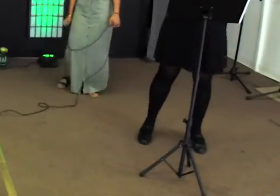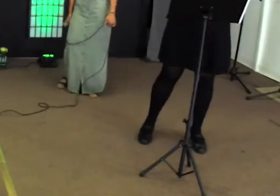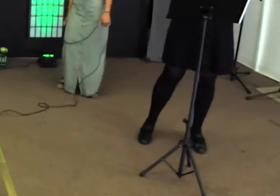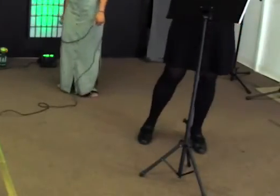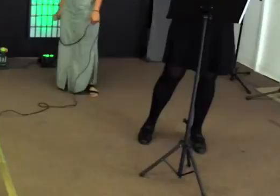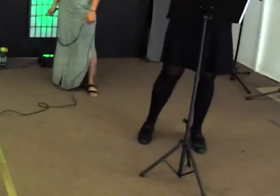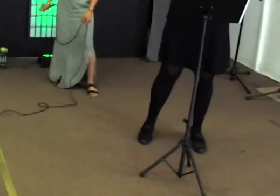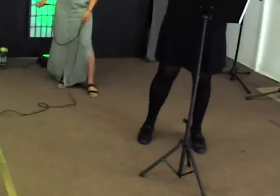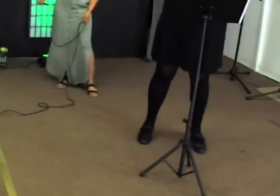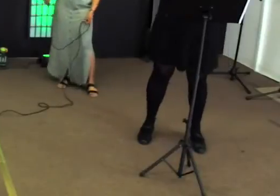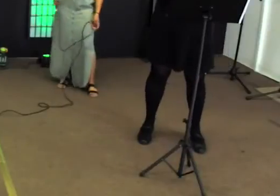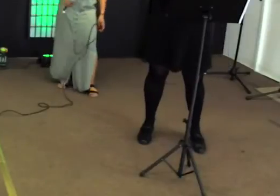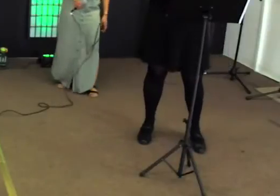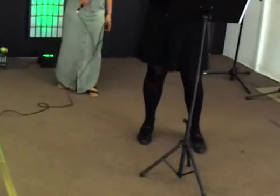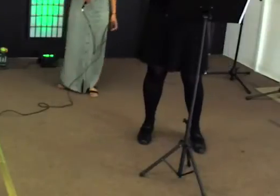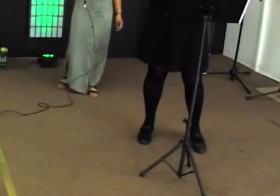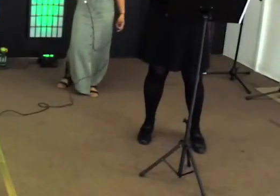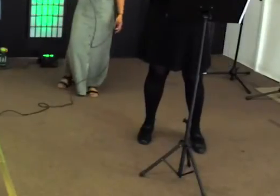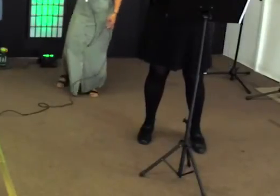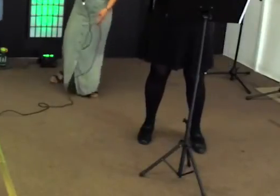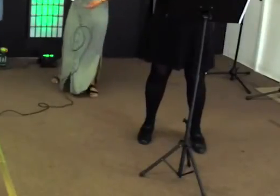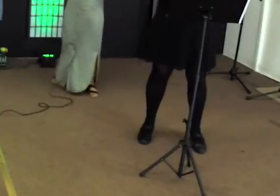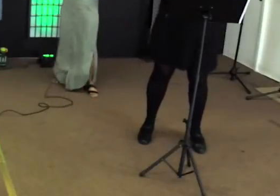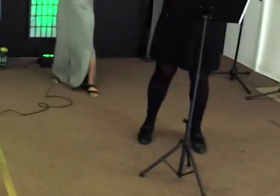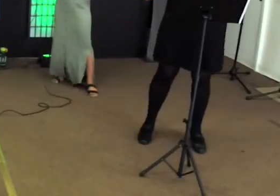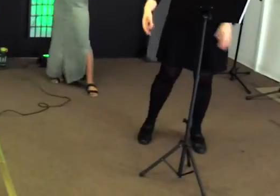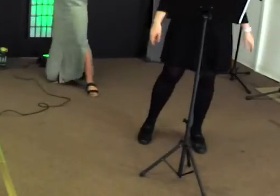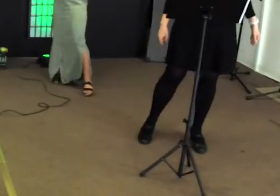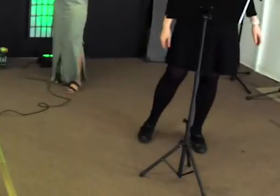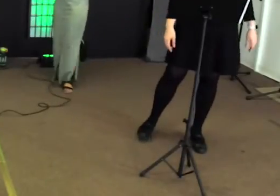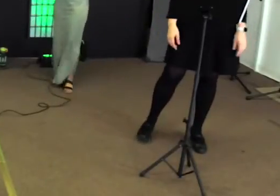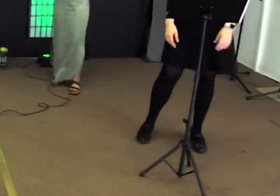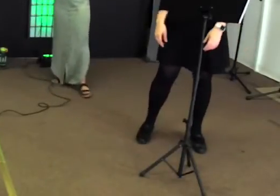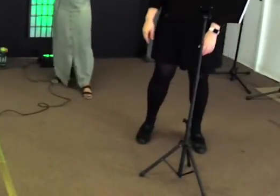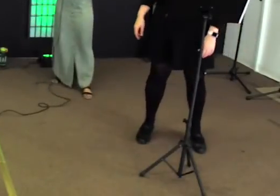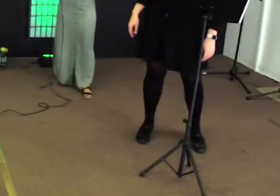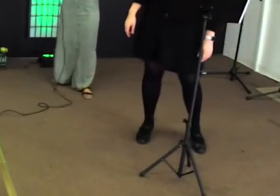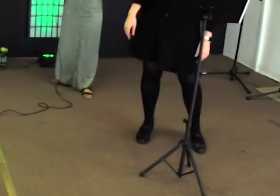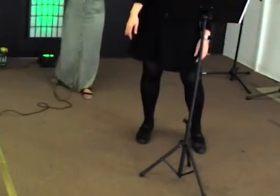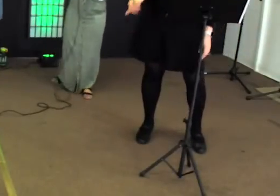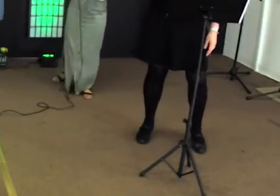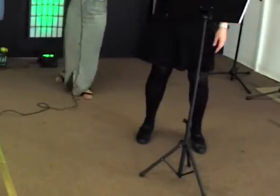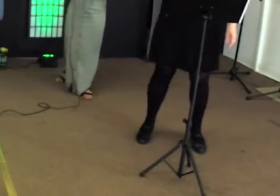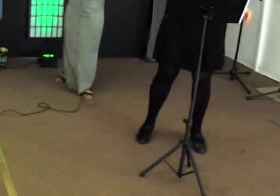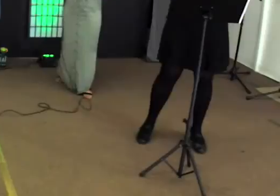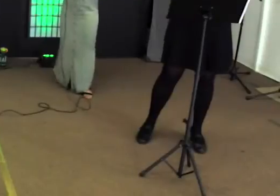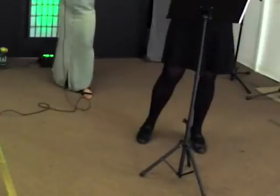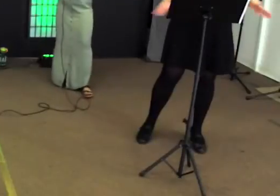Shadow.